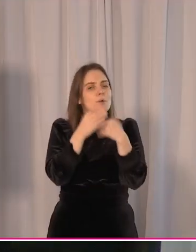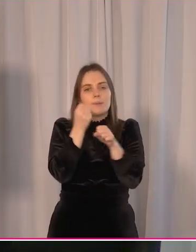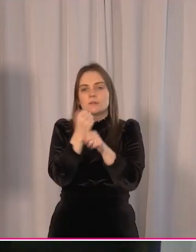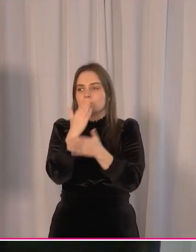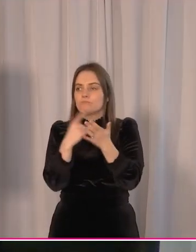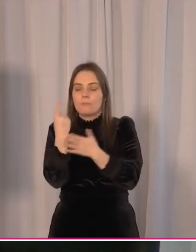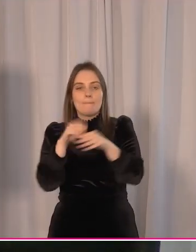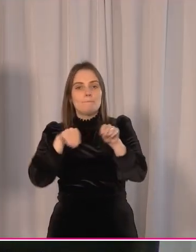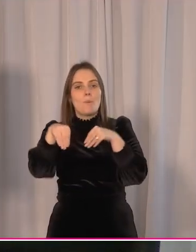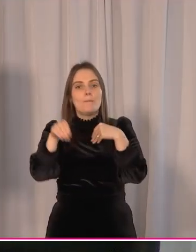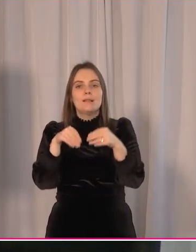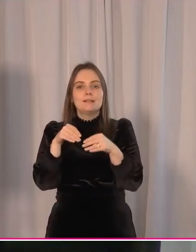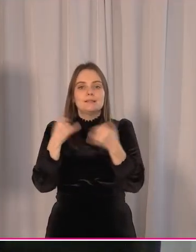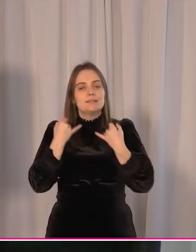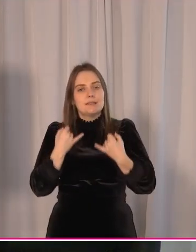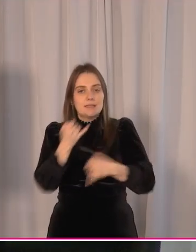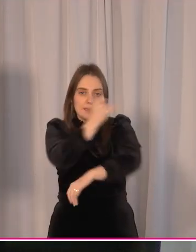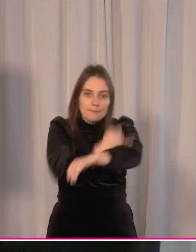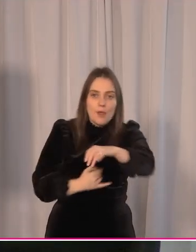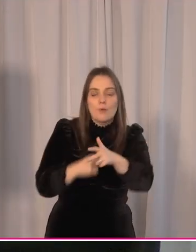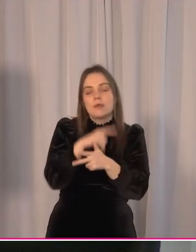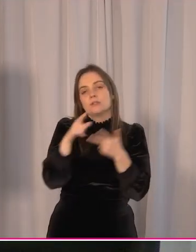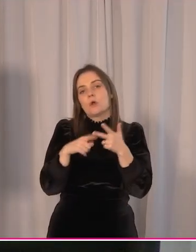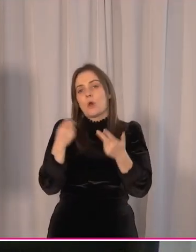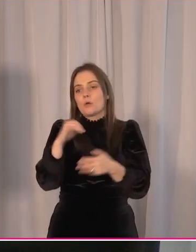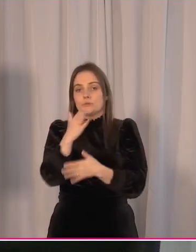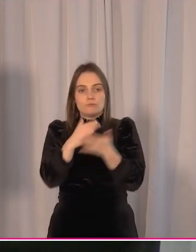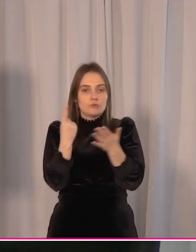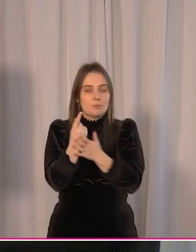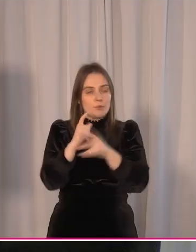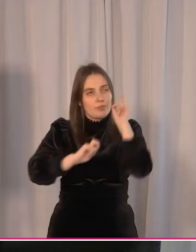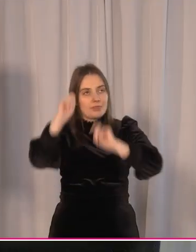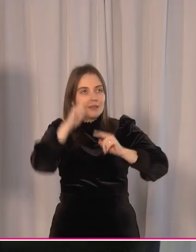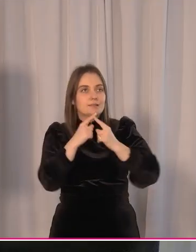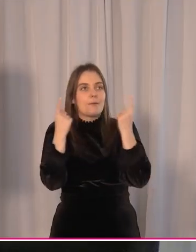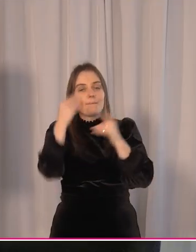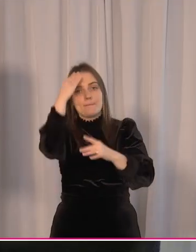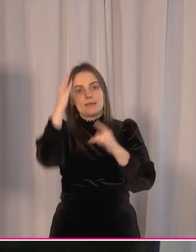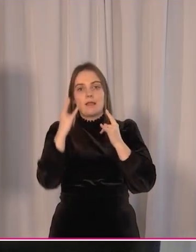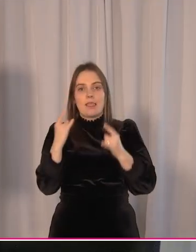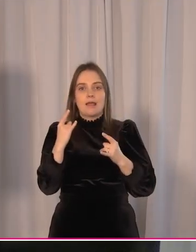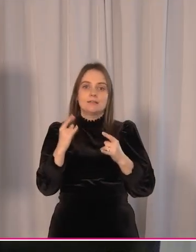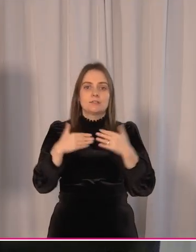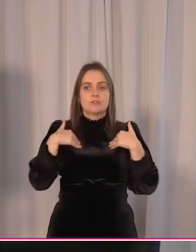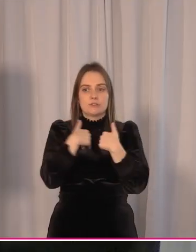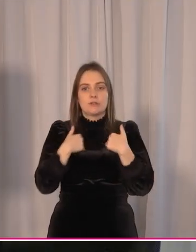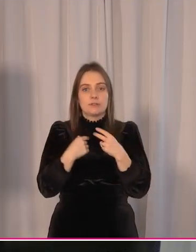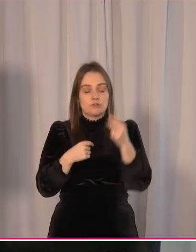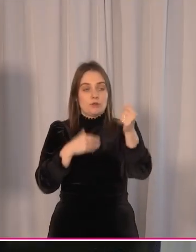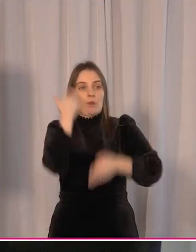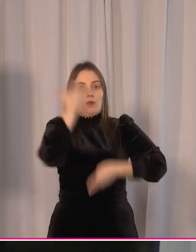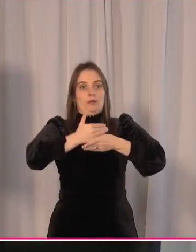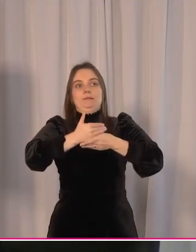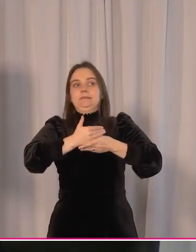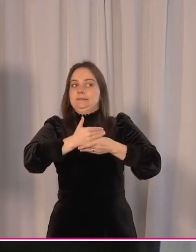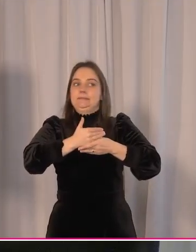or someone who thinks a little bit different, or someone who has some mental health concerns? And immediately the barriers came up, and they said, oh no, that